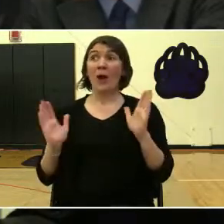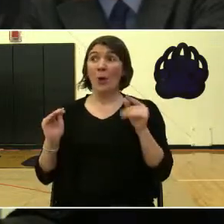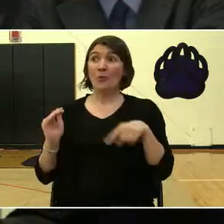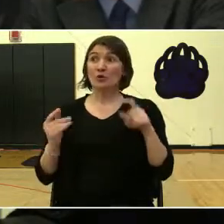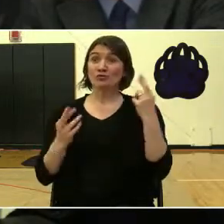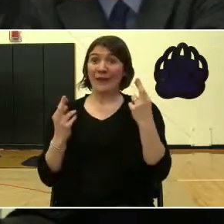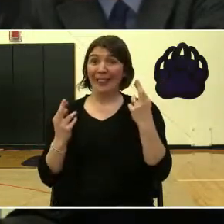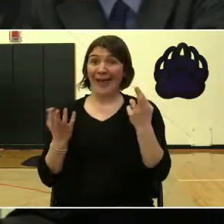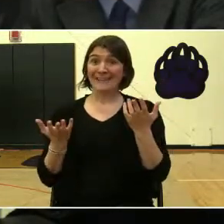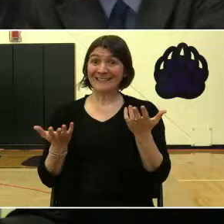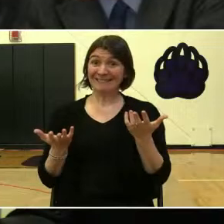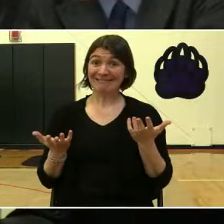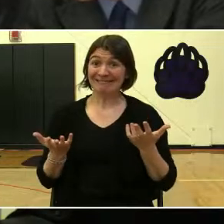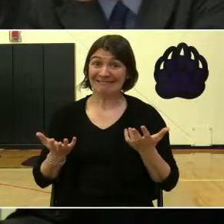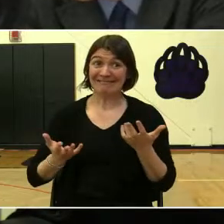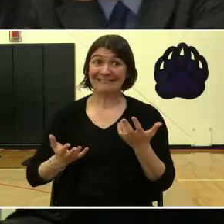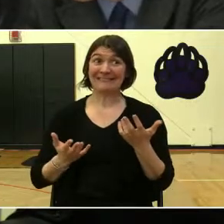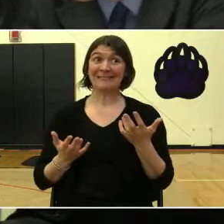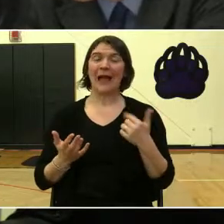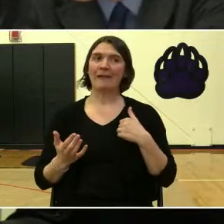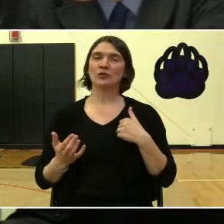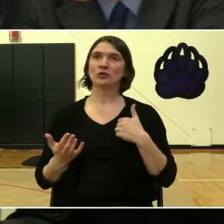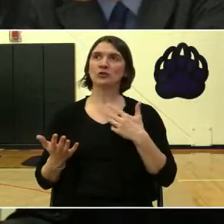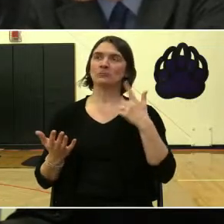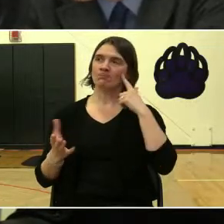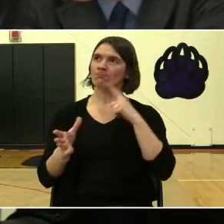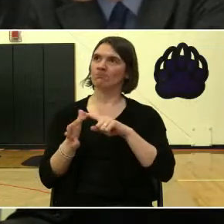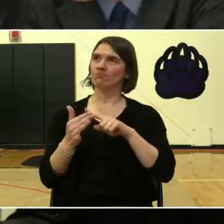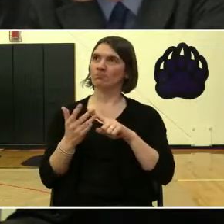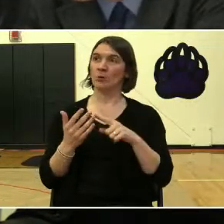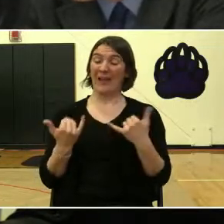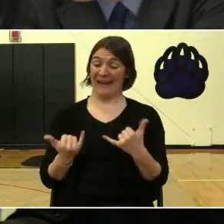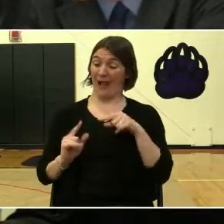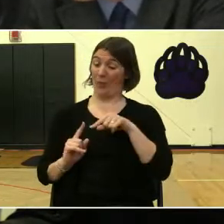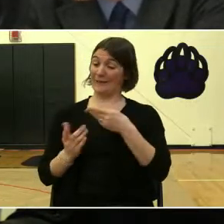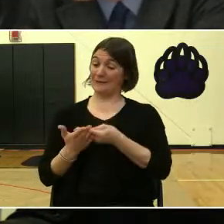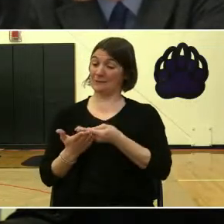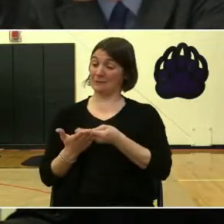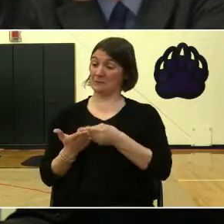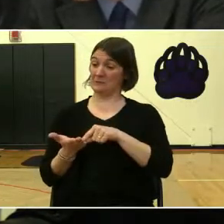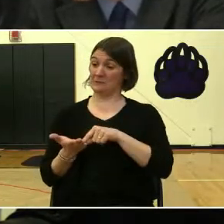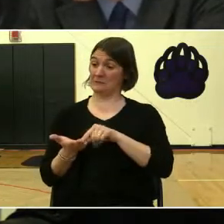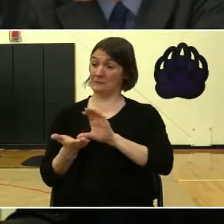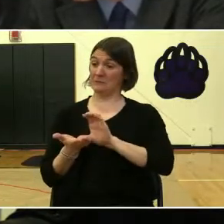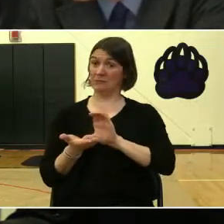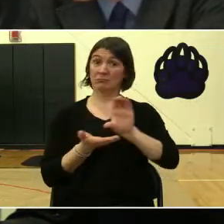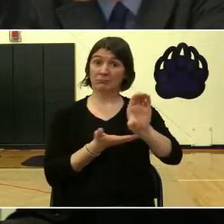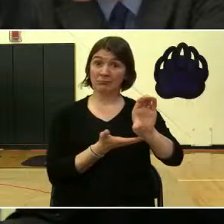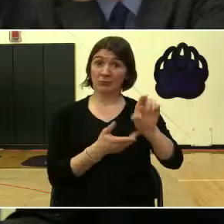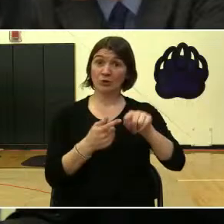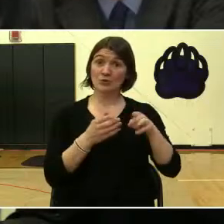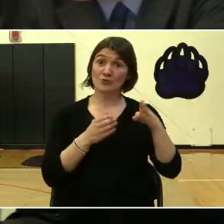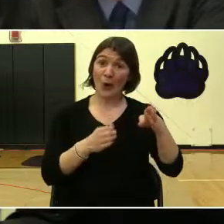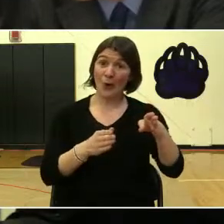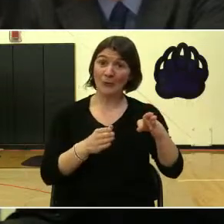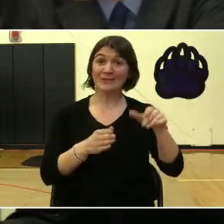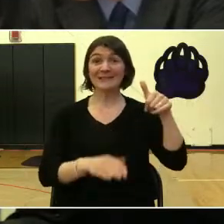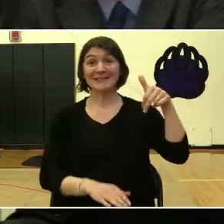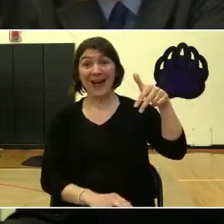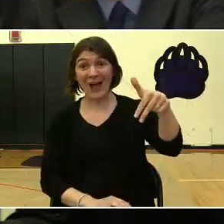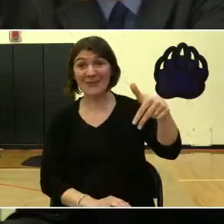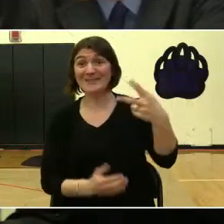that RTM considers that when they're thinking about um these funds and that it also is going towards roads and uh